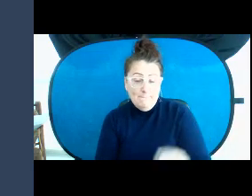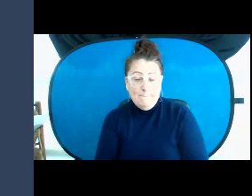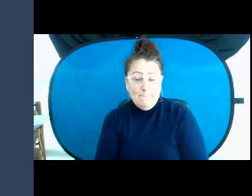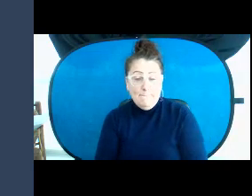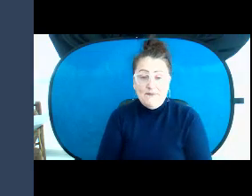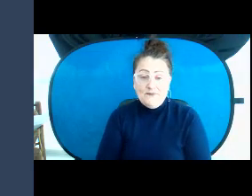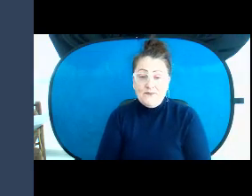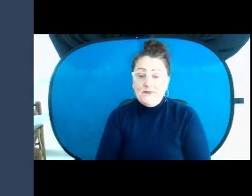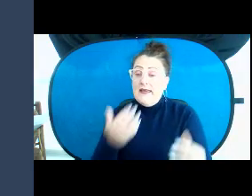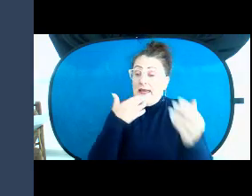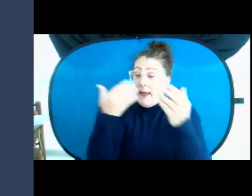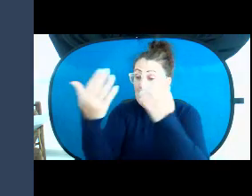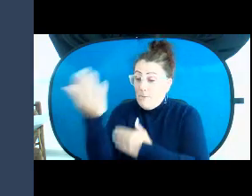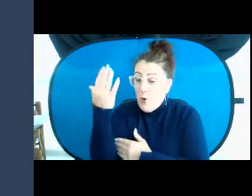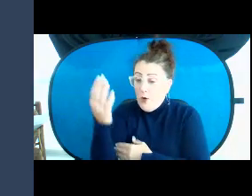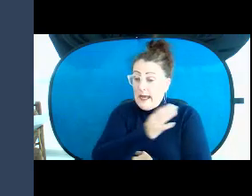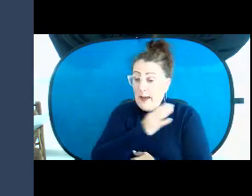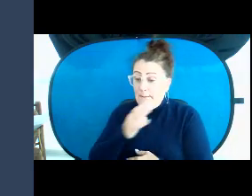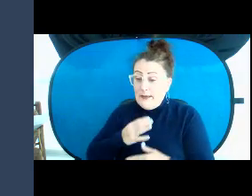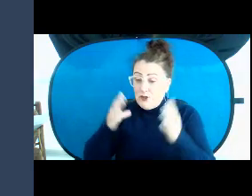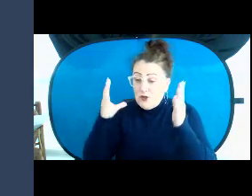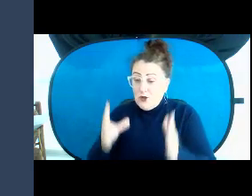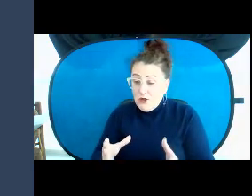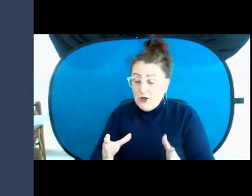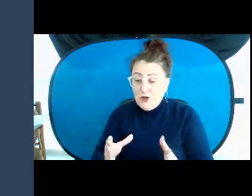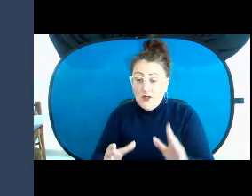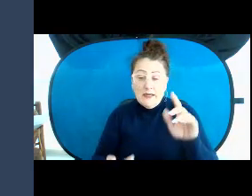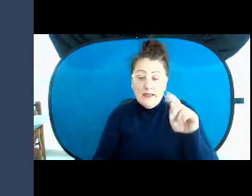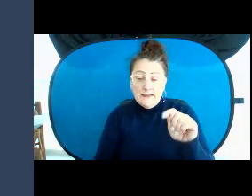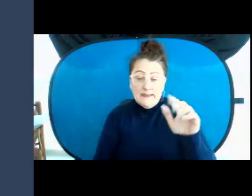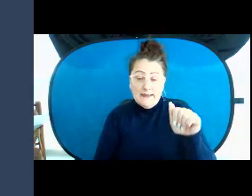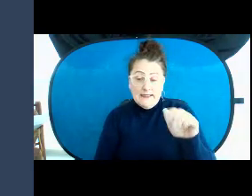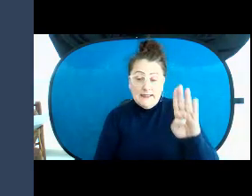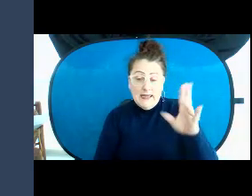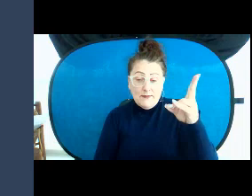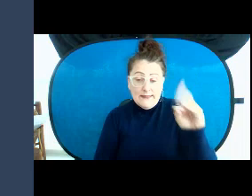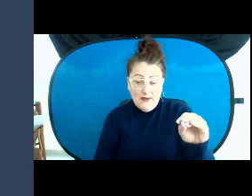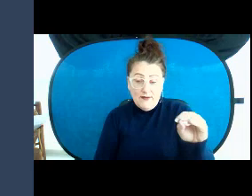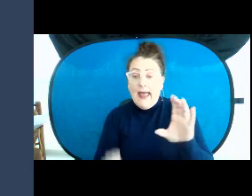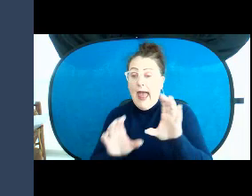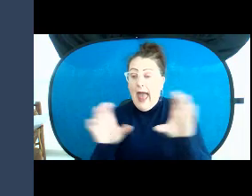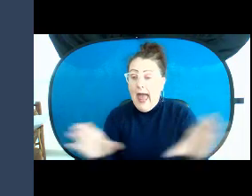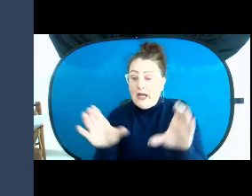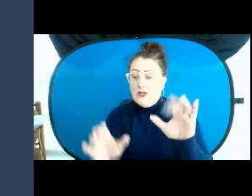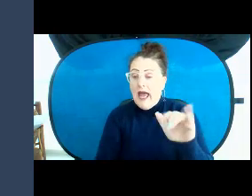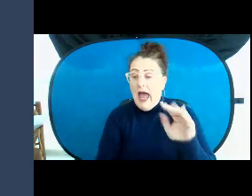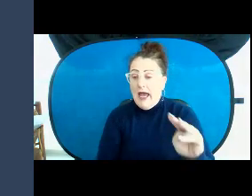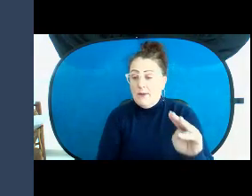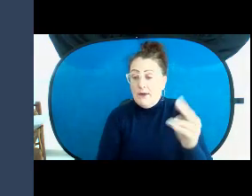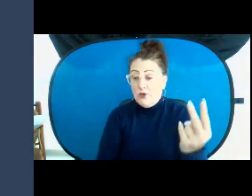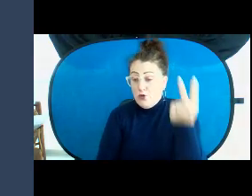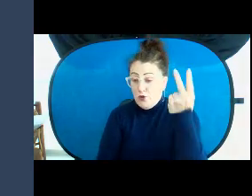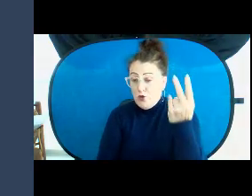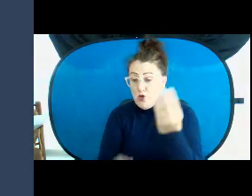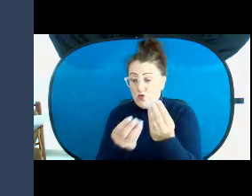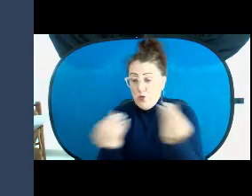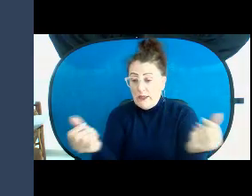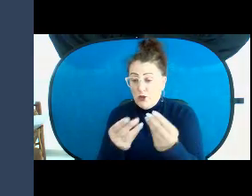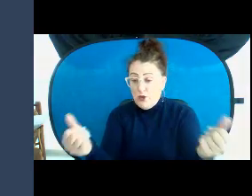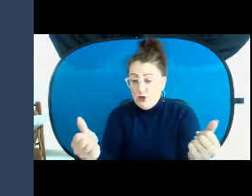Good morning, Commissioners. Tab 70 is an action item. There are 2 resolutions of necessity under this